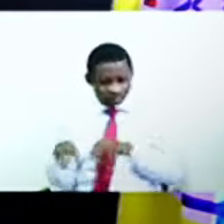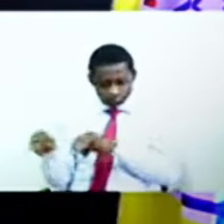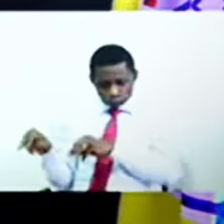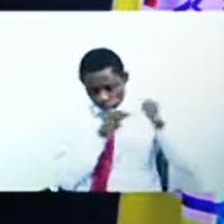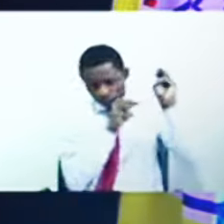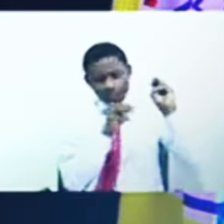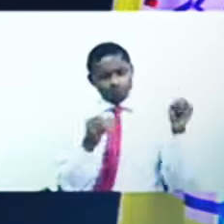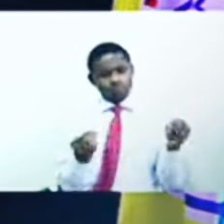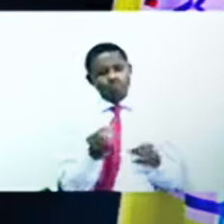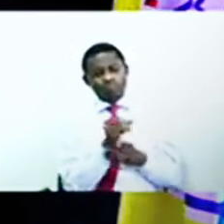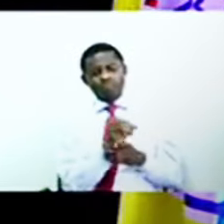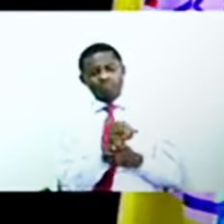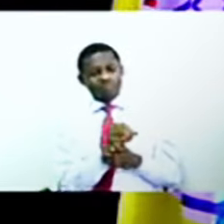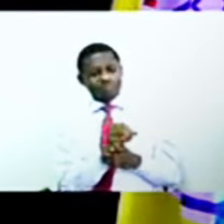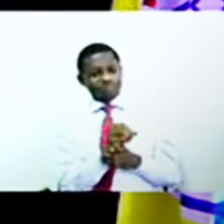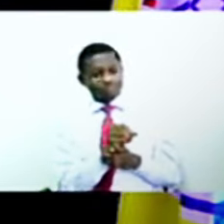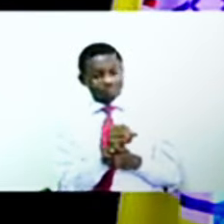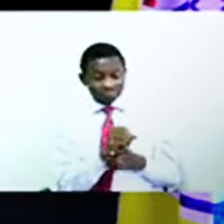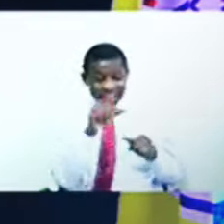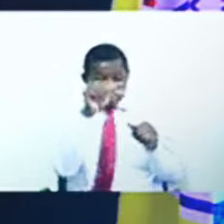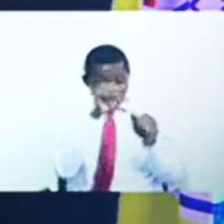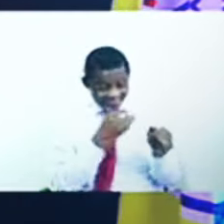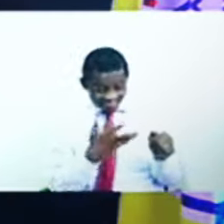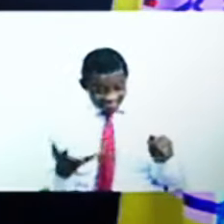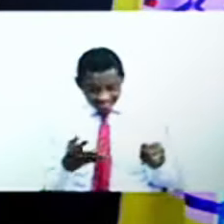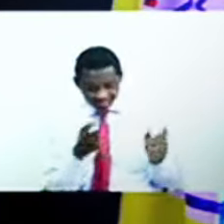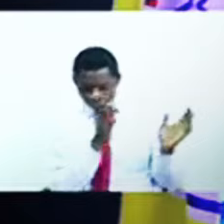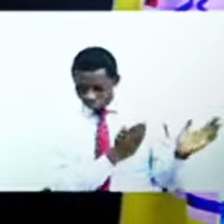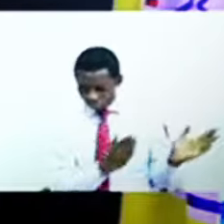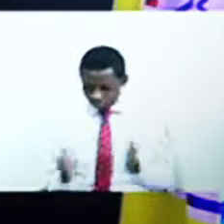Everything is prepared in the law of the Lord.